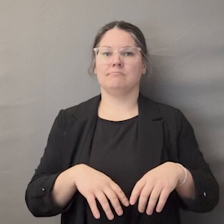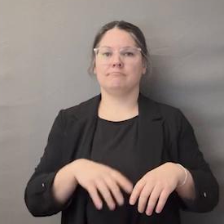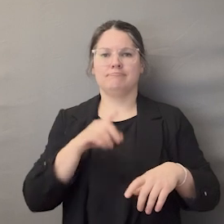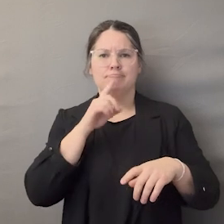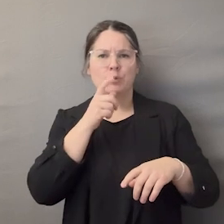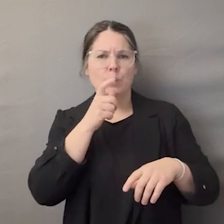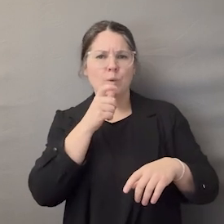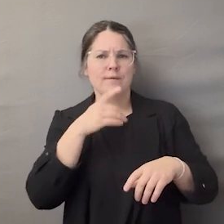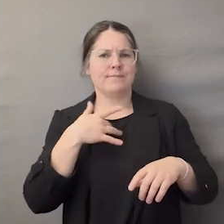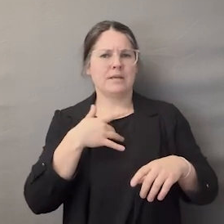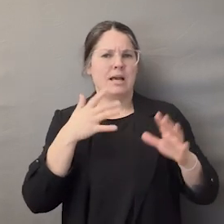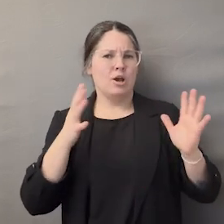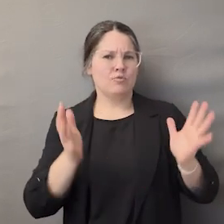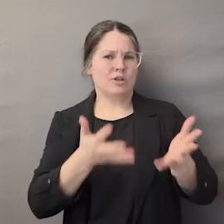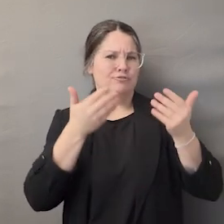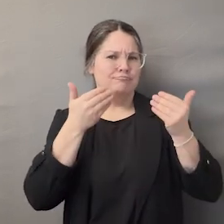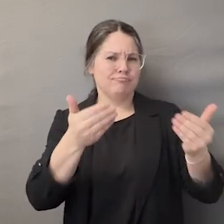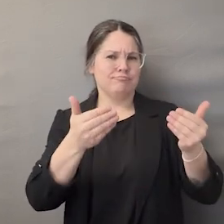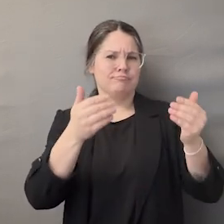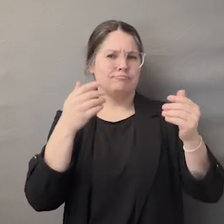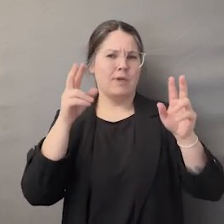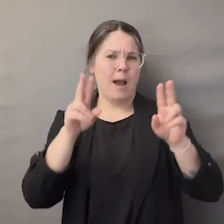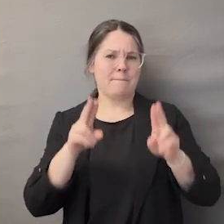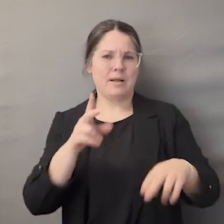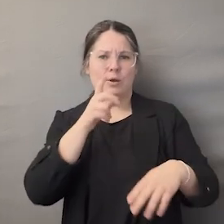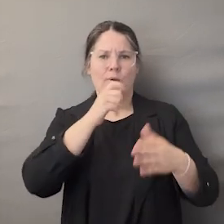apply and who may be unintentionally excluded.